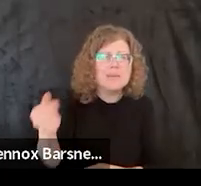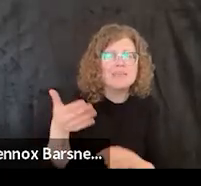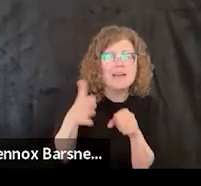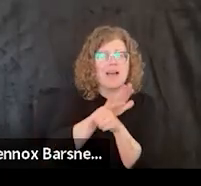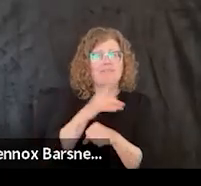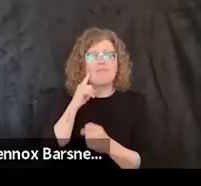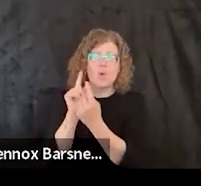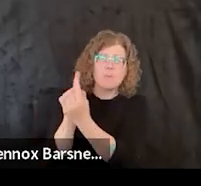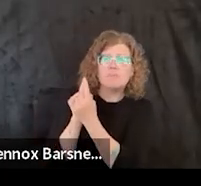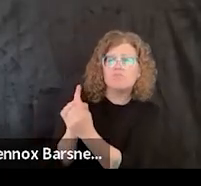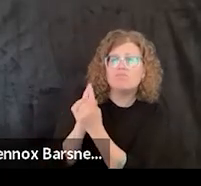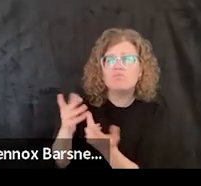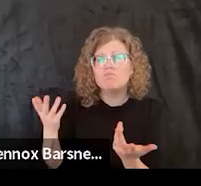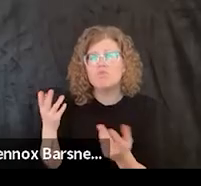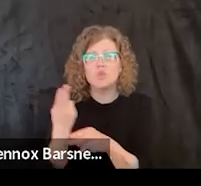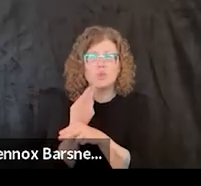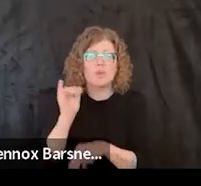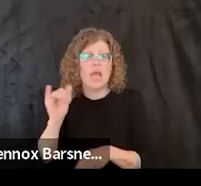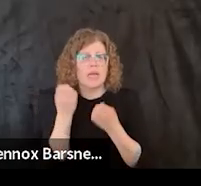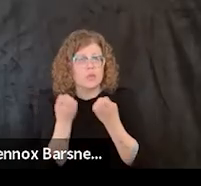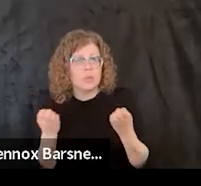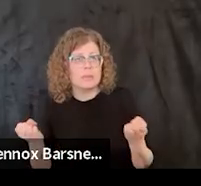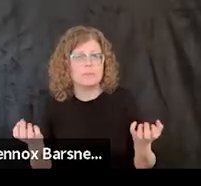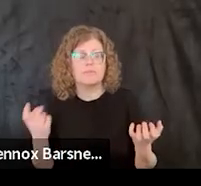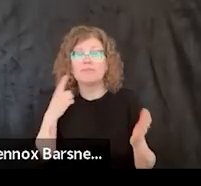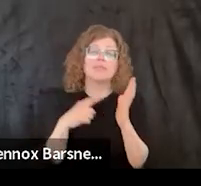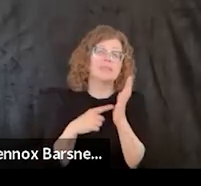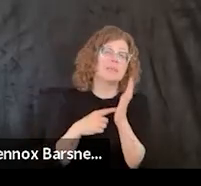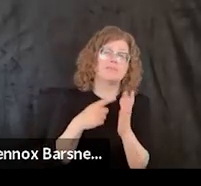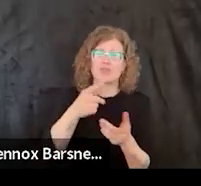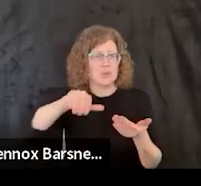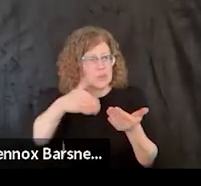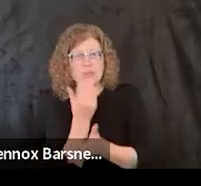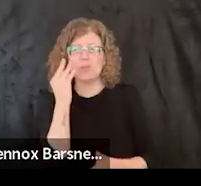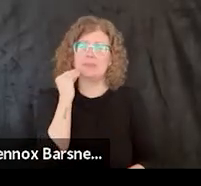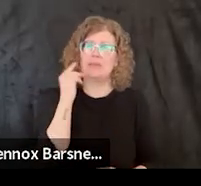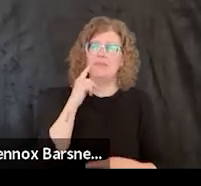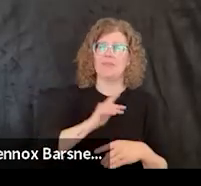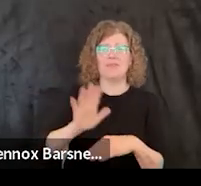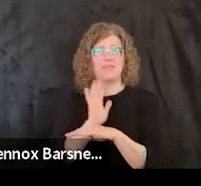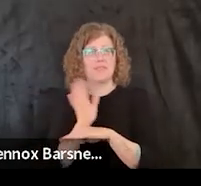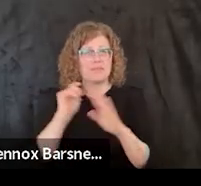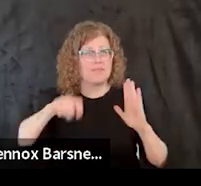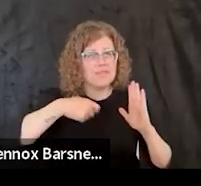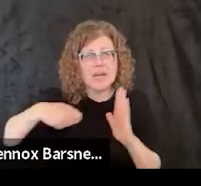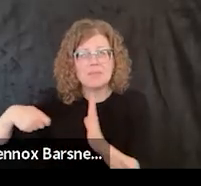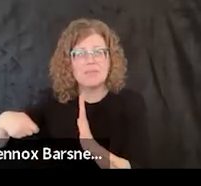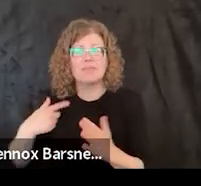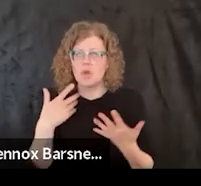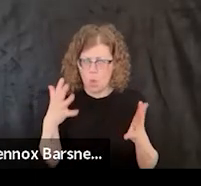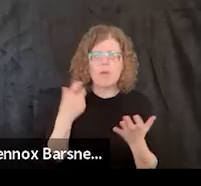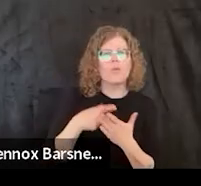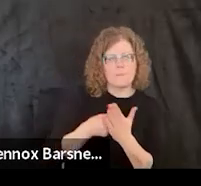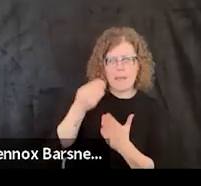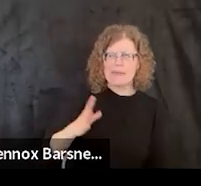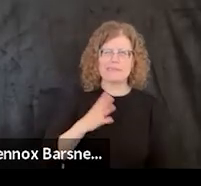For example, if you are brand new to filmmaking and are asking to include the purchase of an expensive camera,